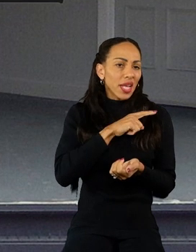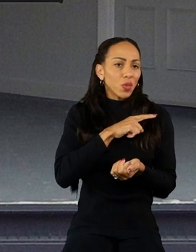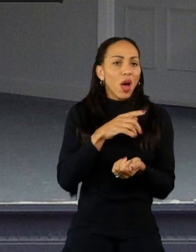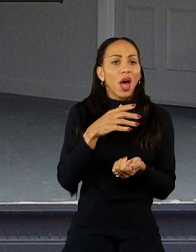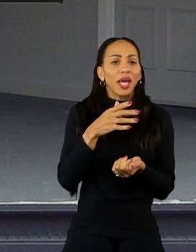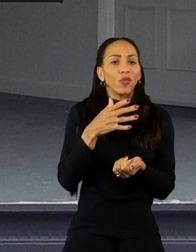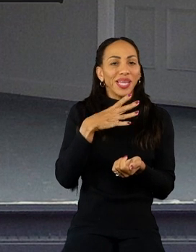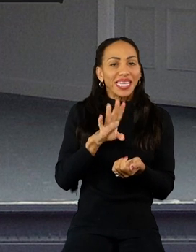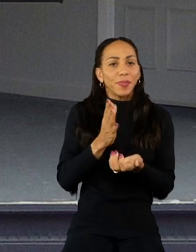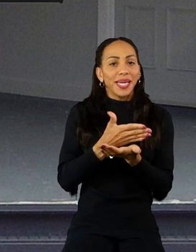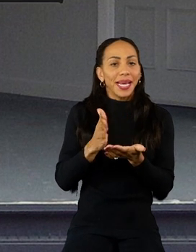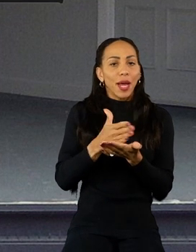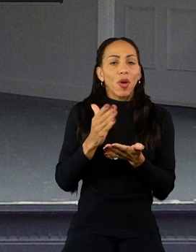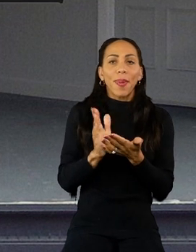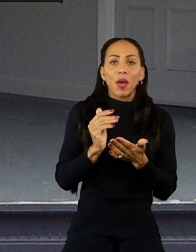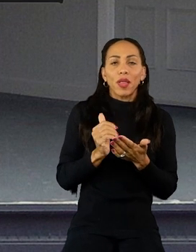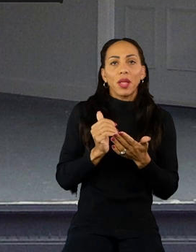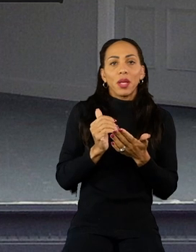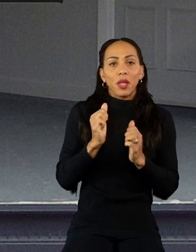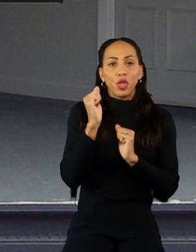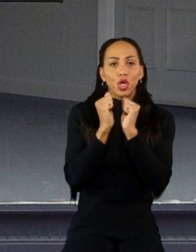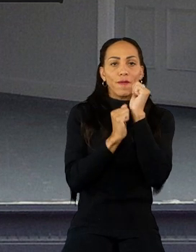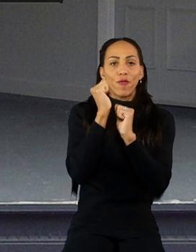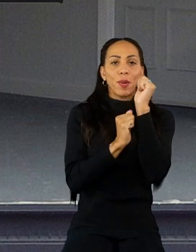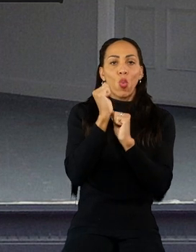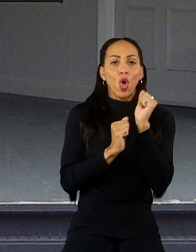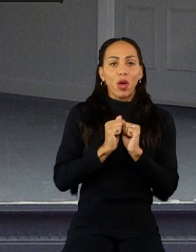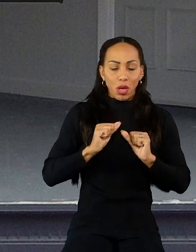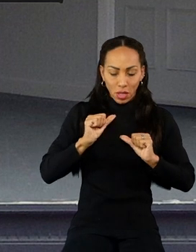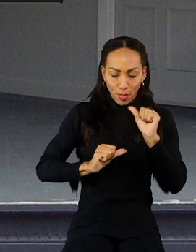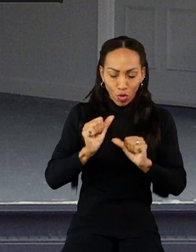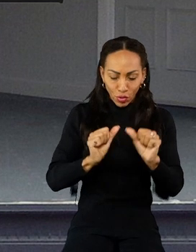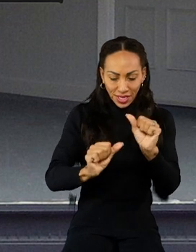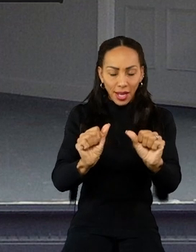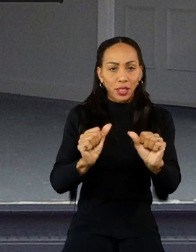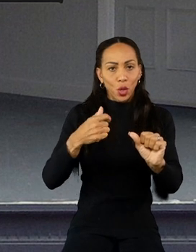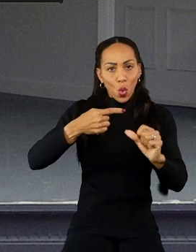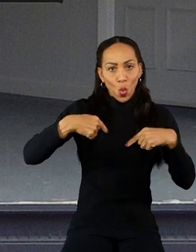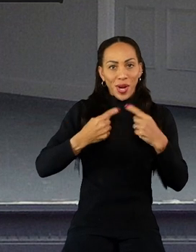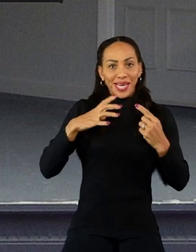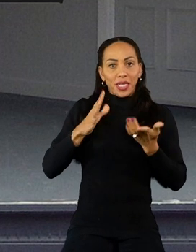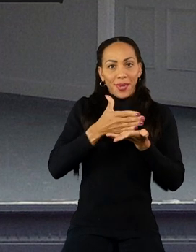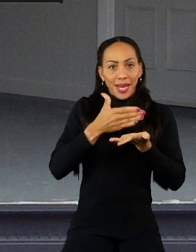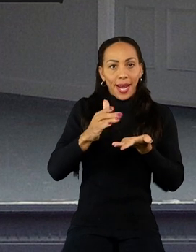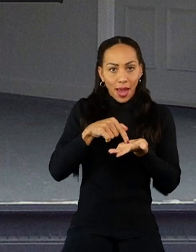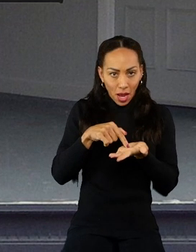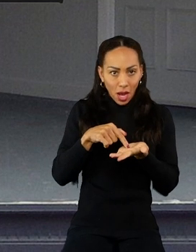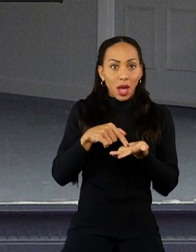about creating a sort of structure and a framework around it. If we're quite clear what that is, and then we're quite clear, because that